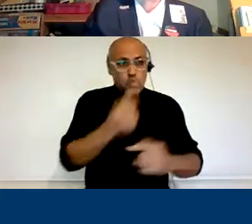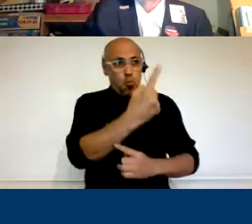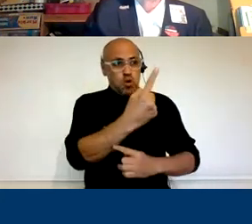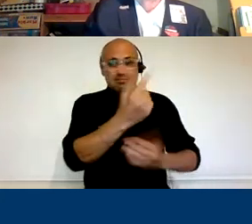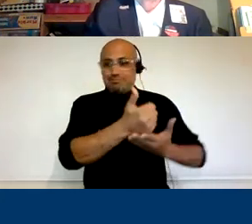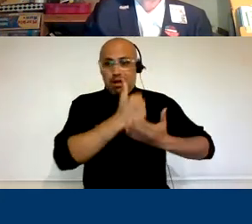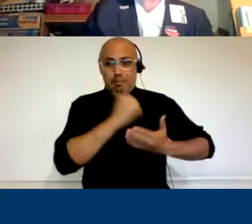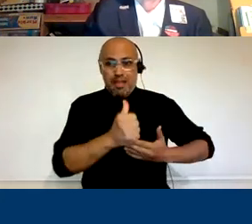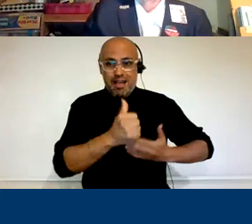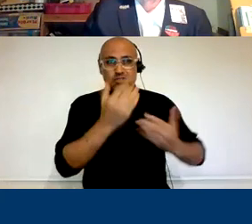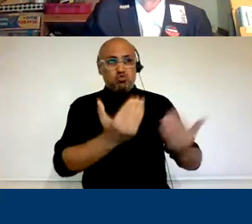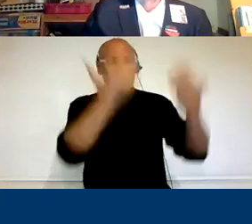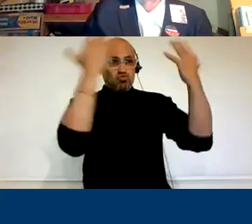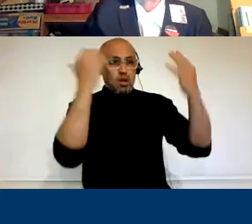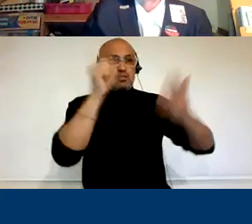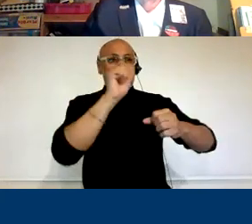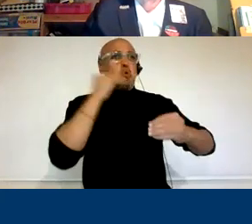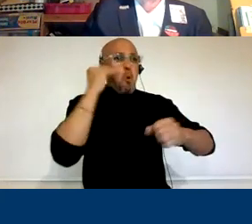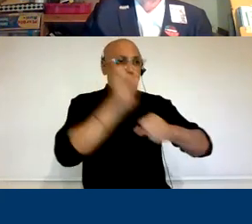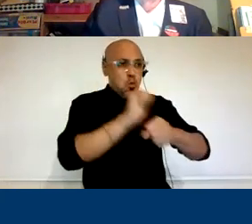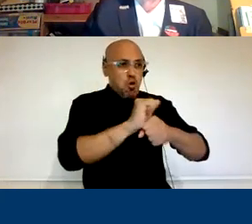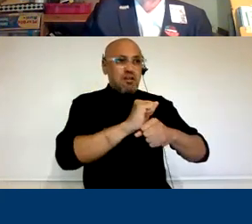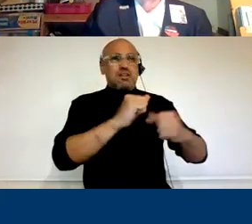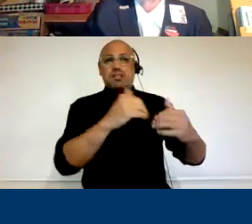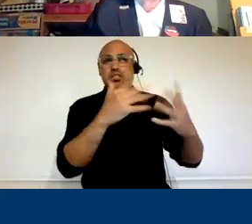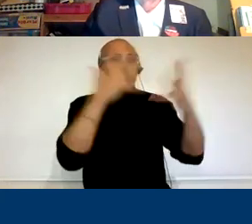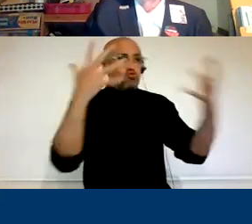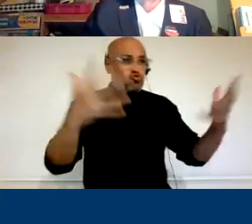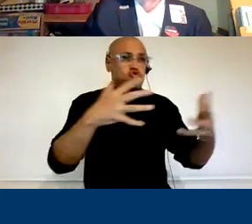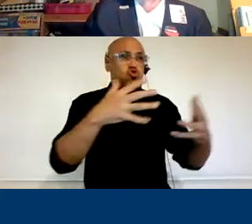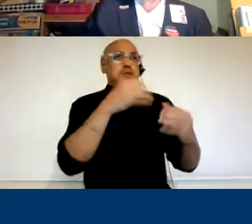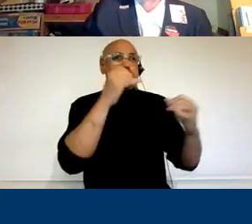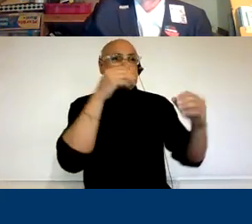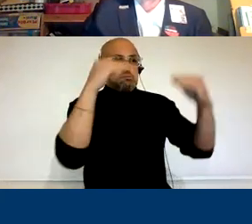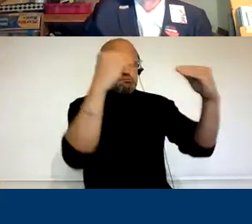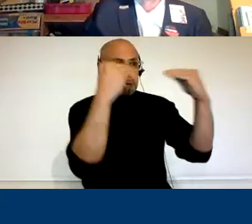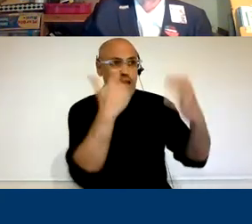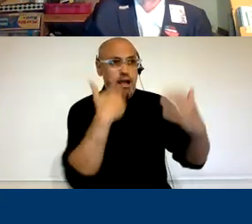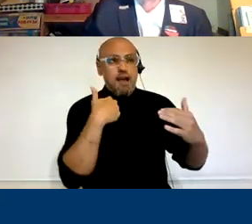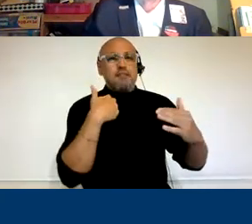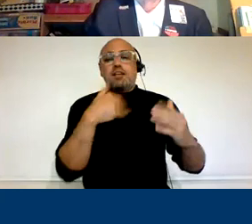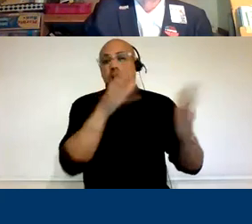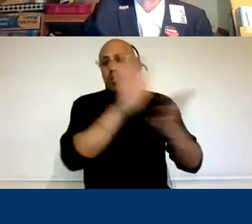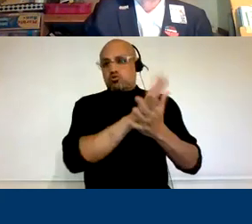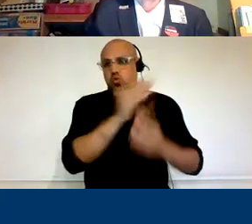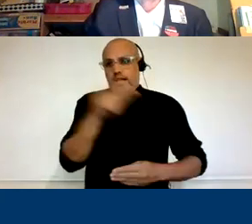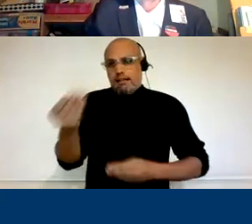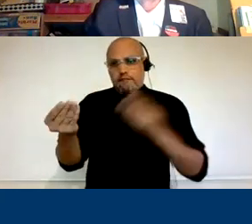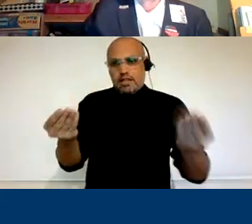much instruction and homework, each one can request a hotspot from their school, and the school are providing it to them.